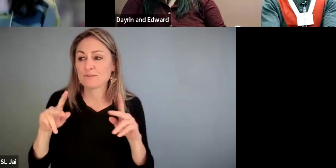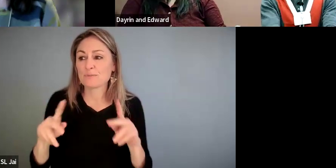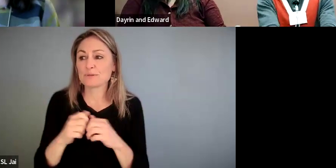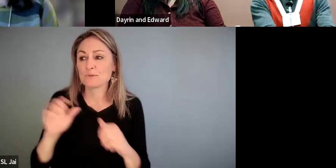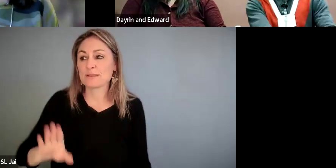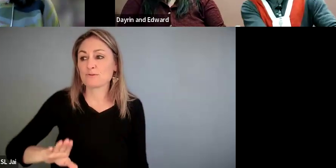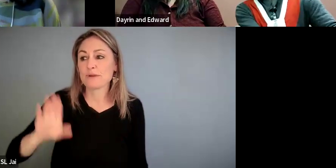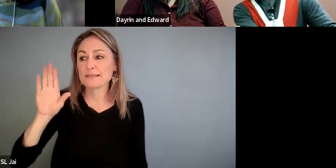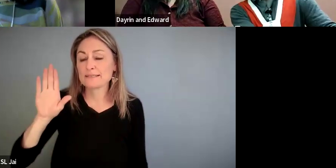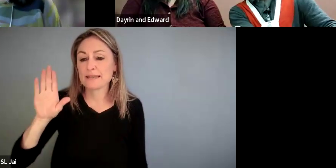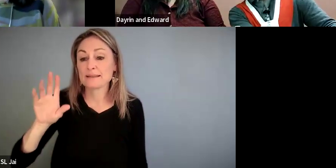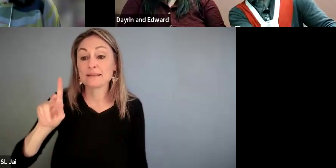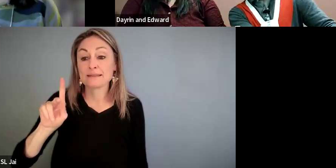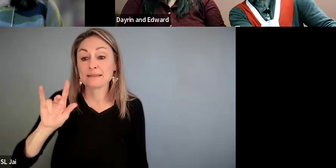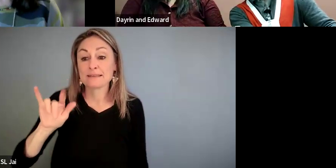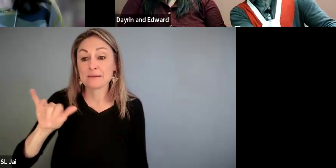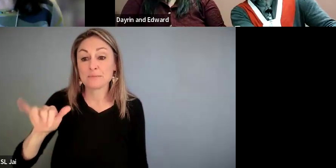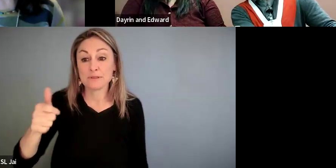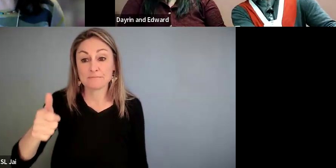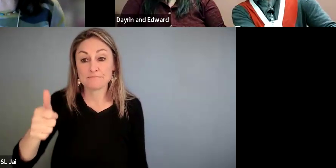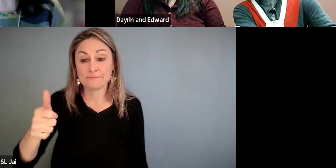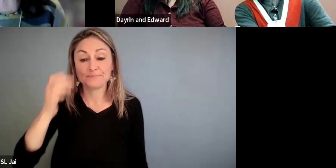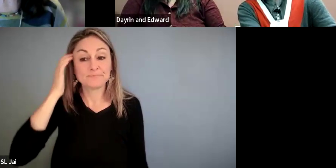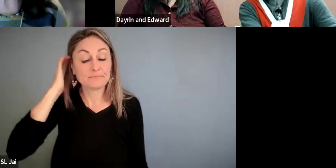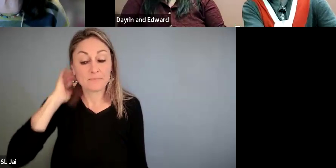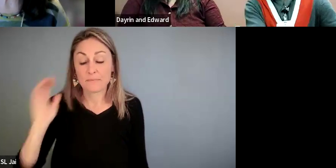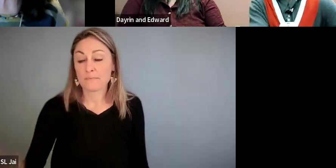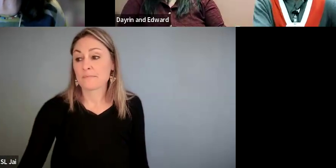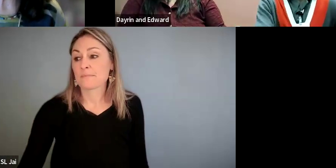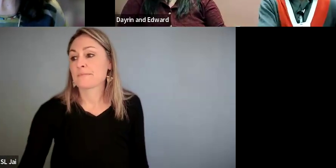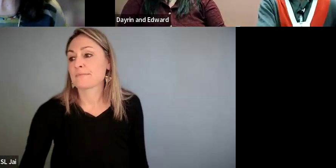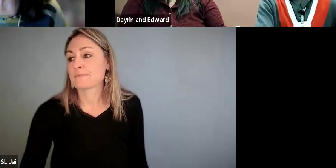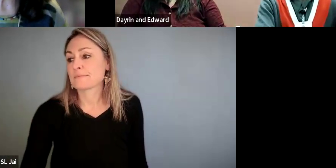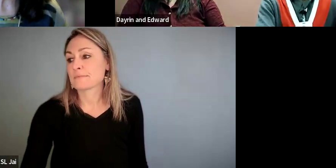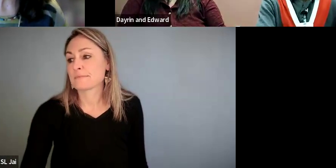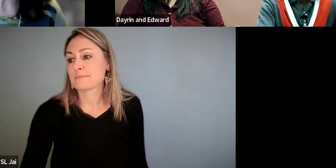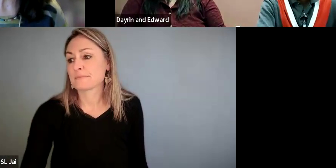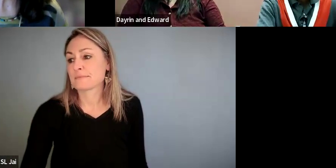hand. Kimberly, go ahead and unmute yourself and share with us.